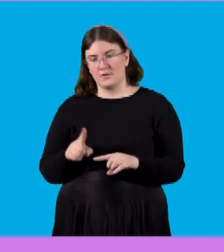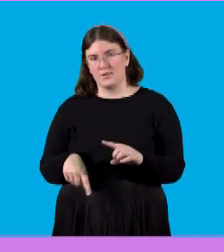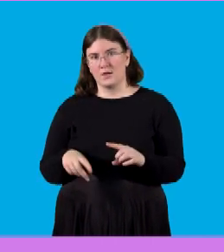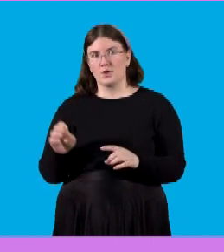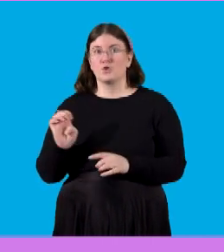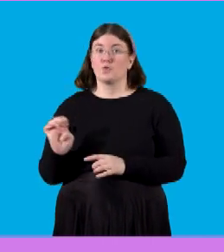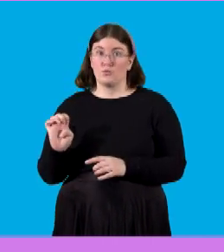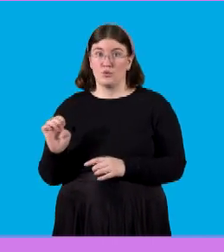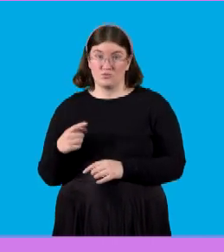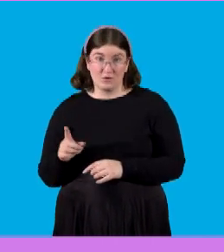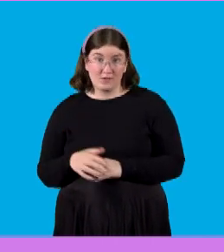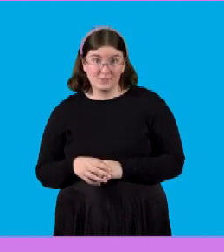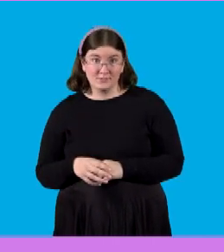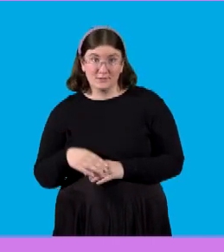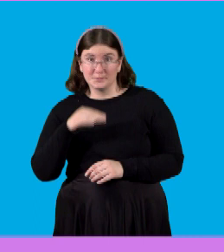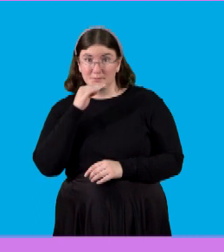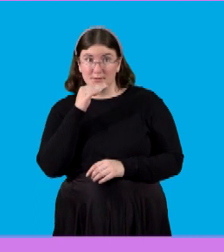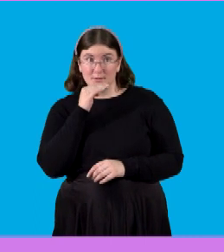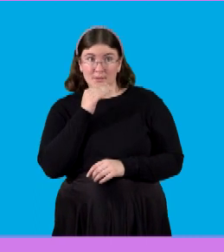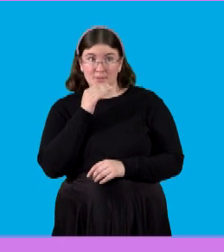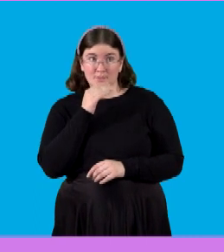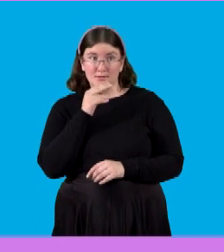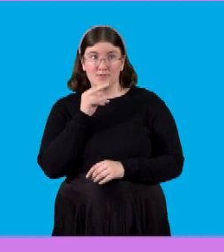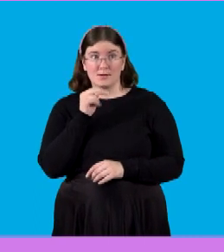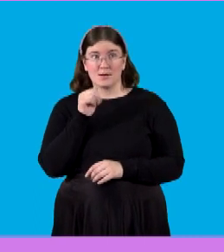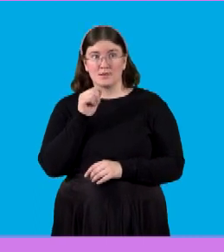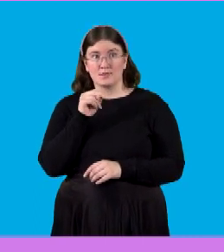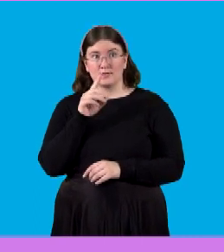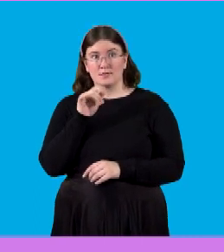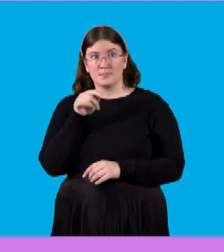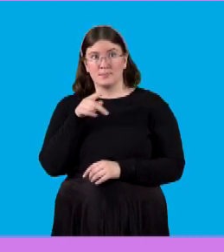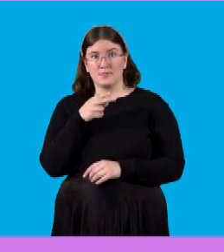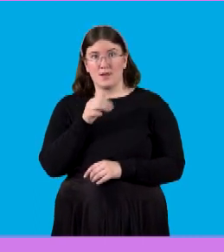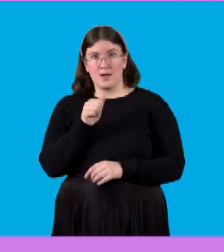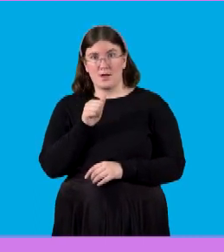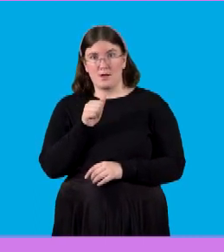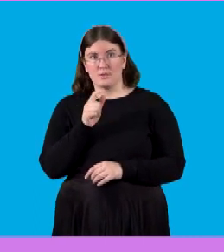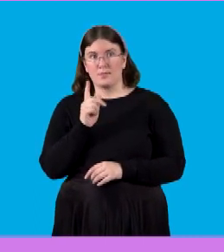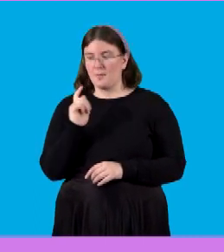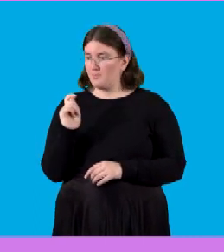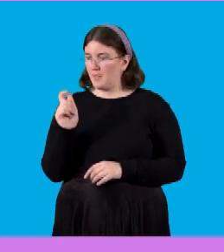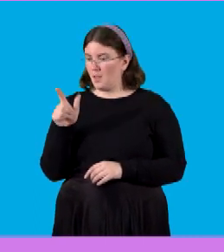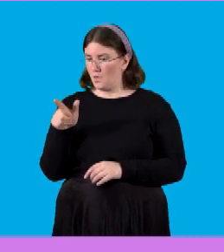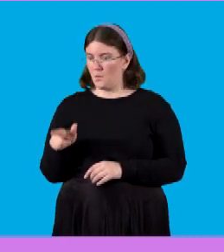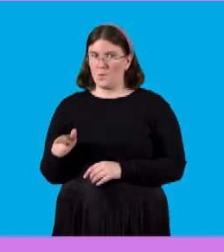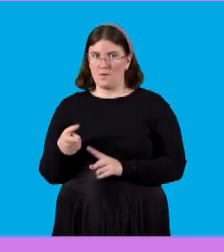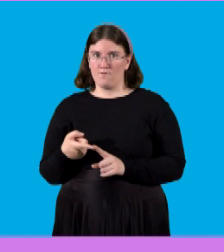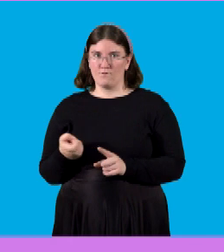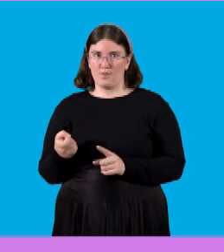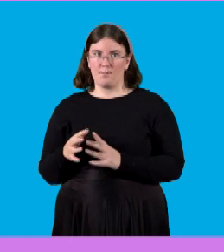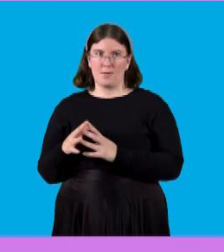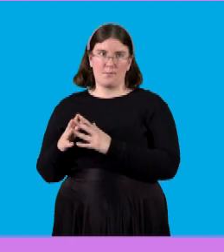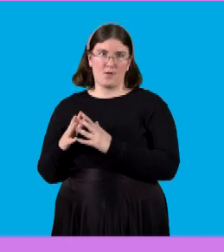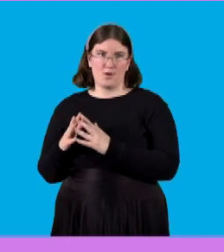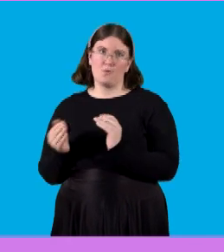than the euro, right? Meaning that therefore Nandipa will pay less when